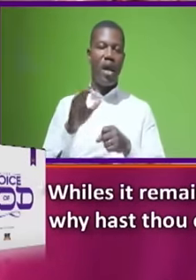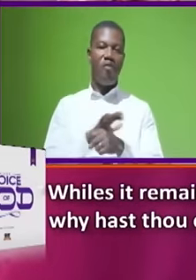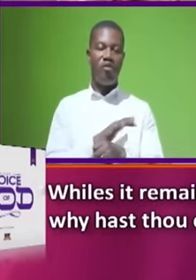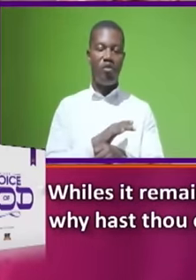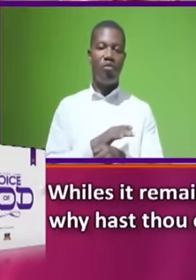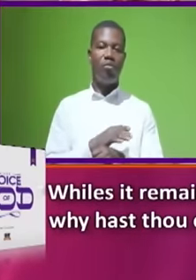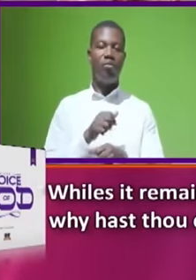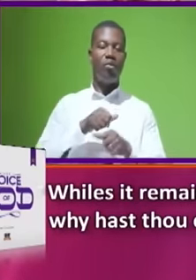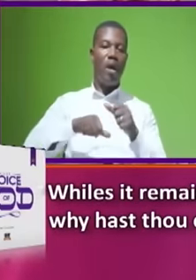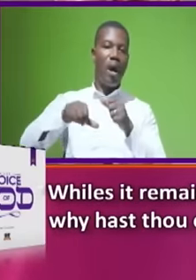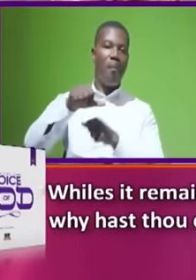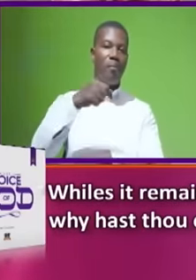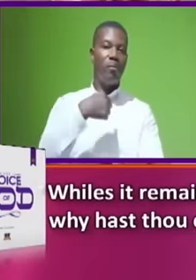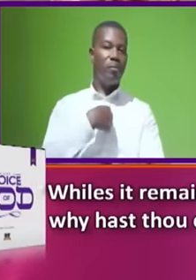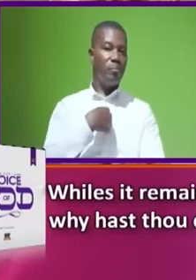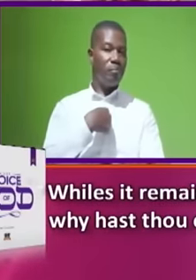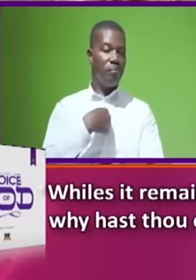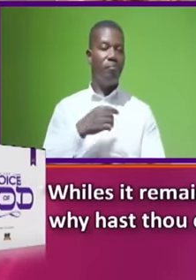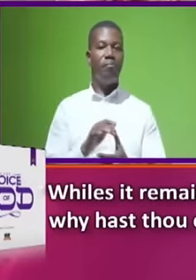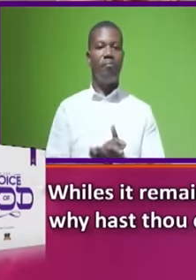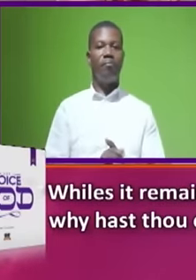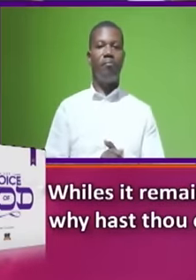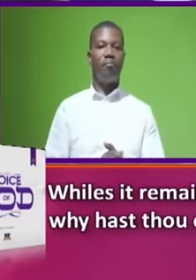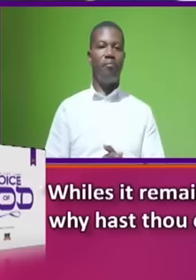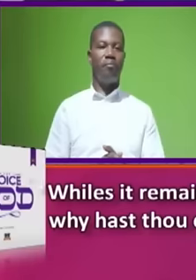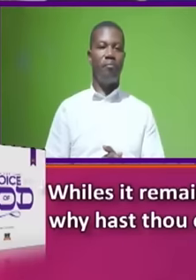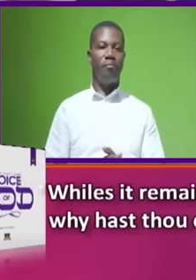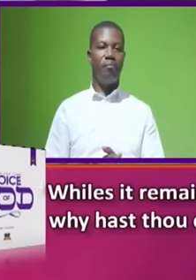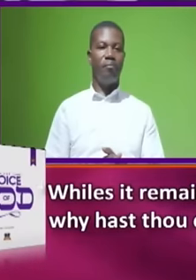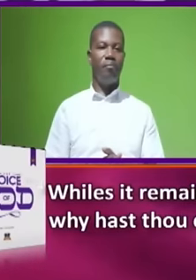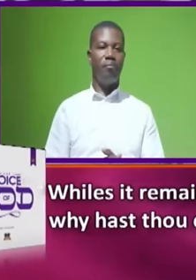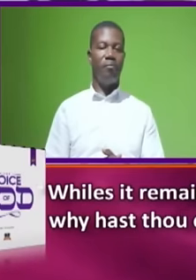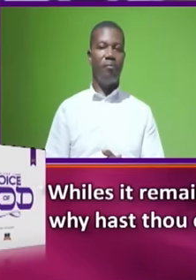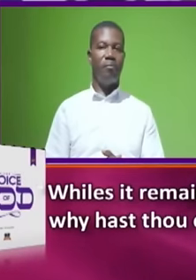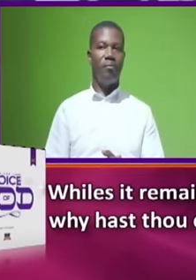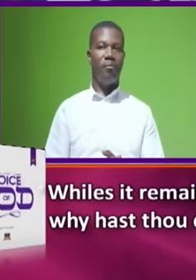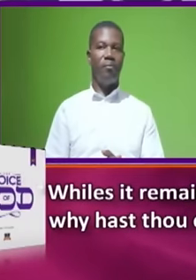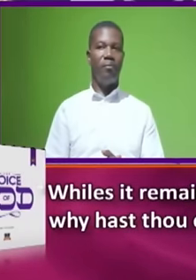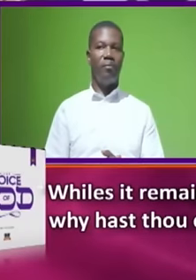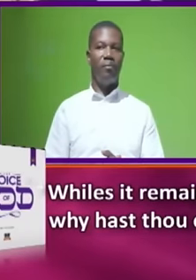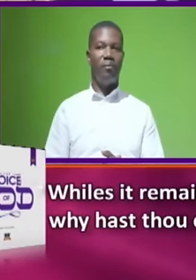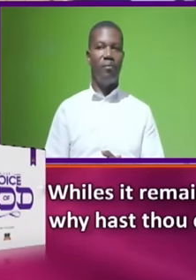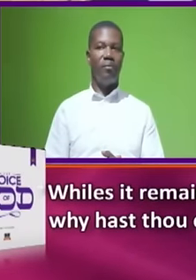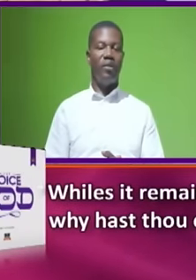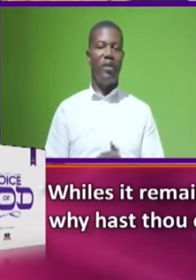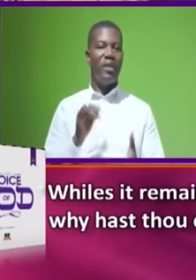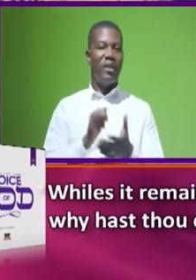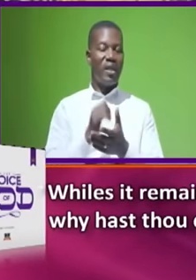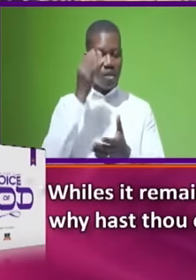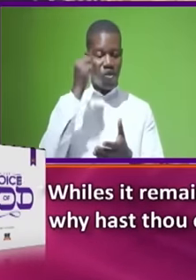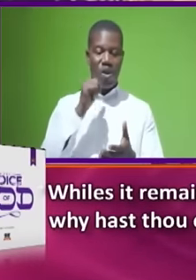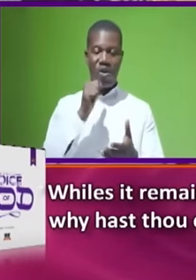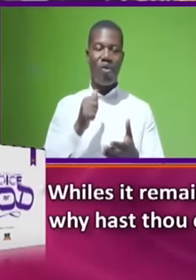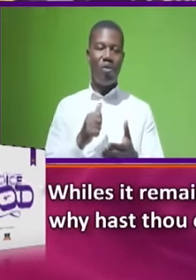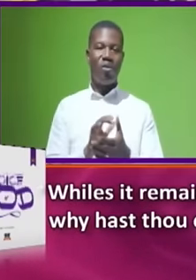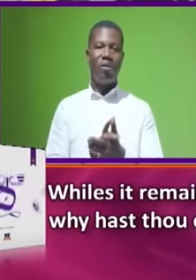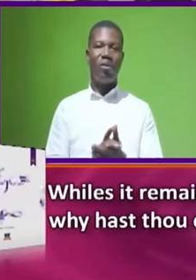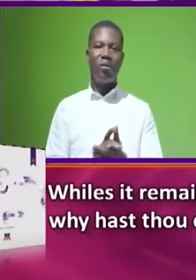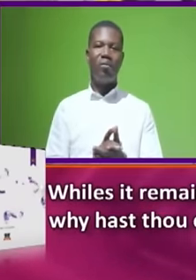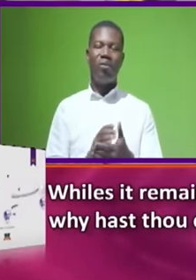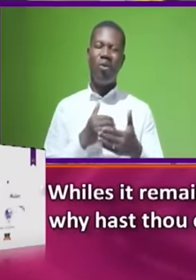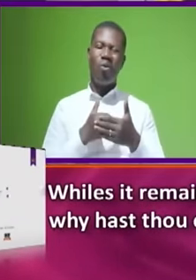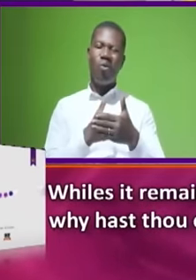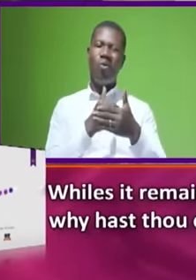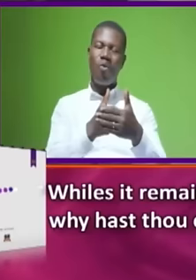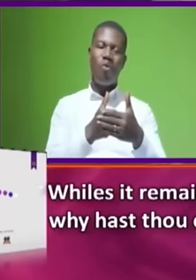So I beg of you, please be careful when dealing with me. That is why I don't